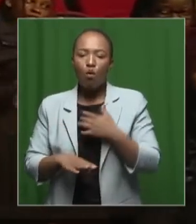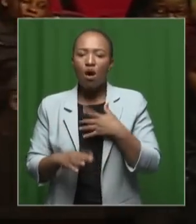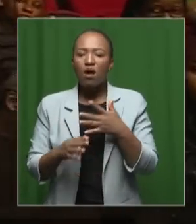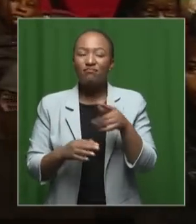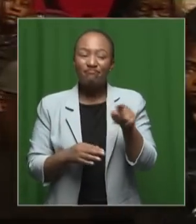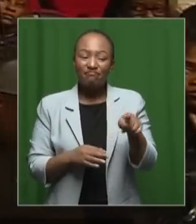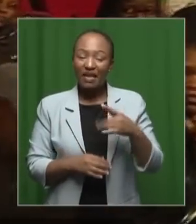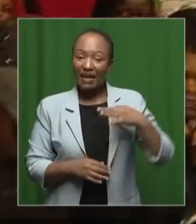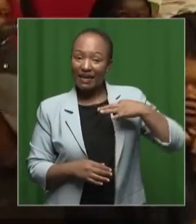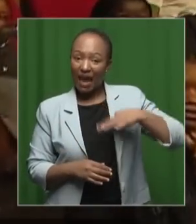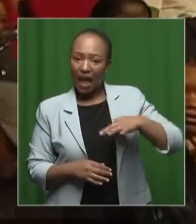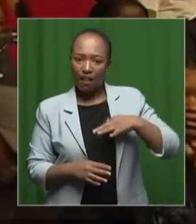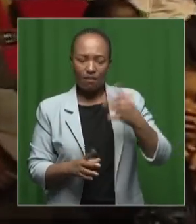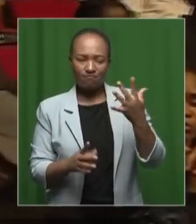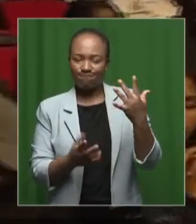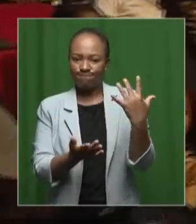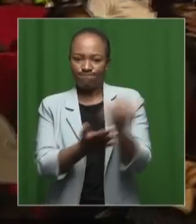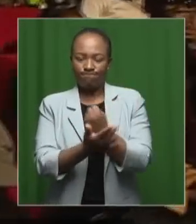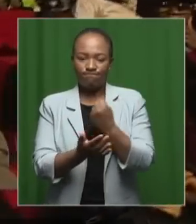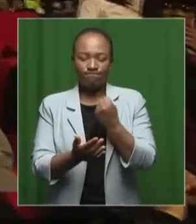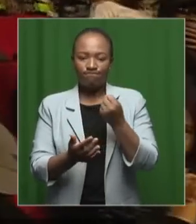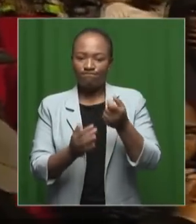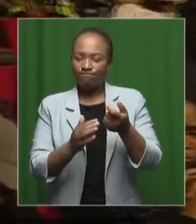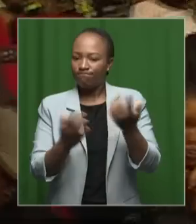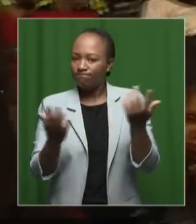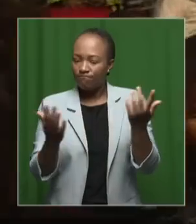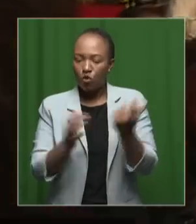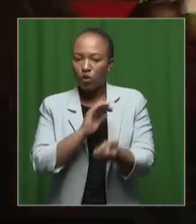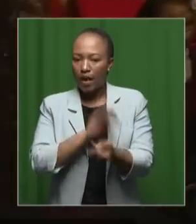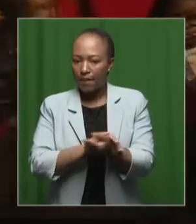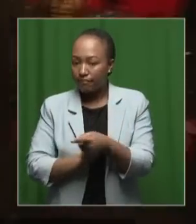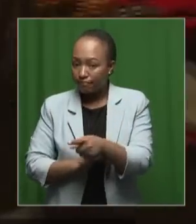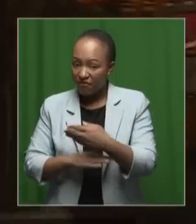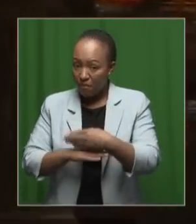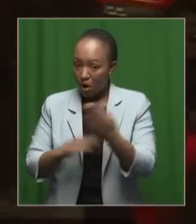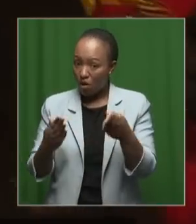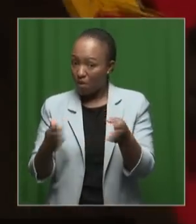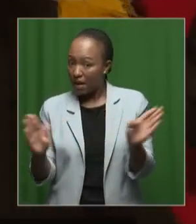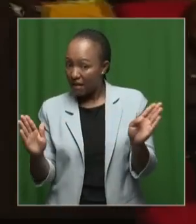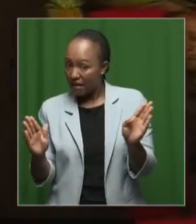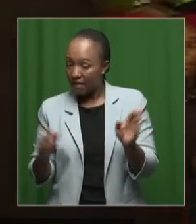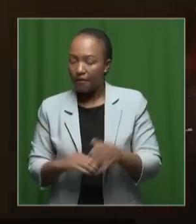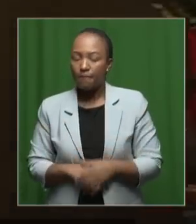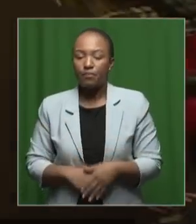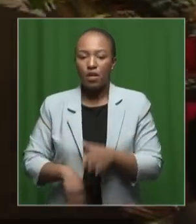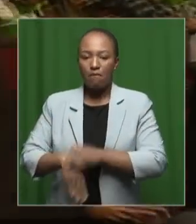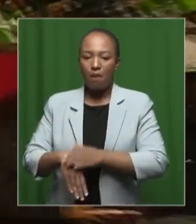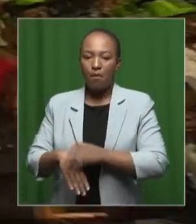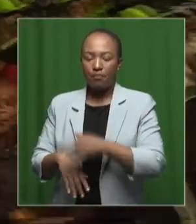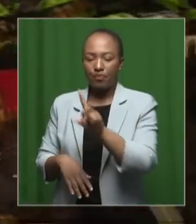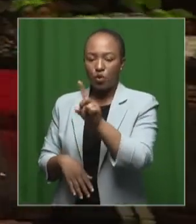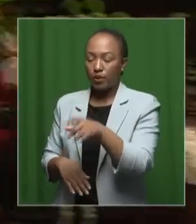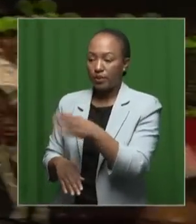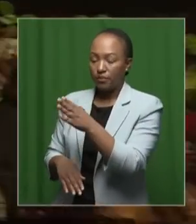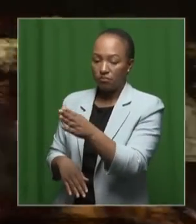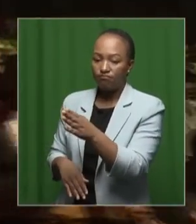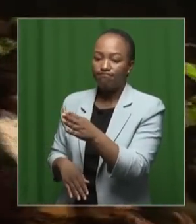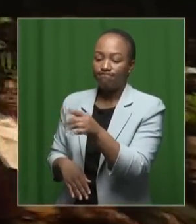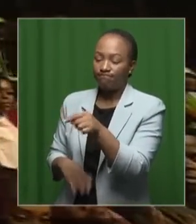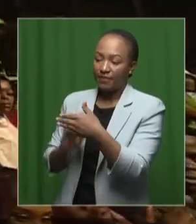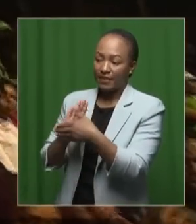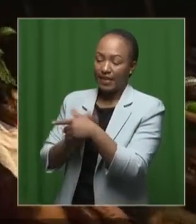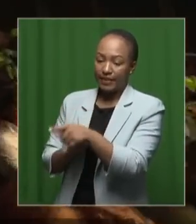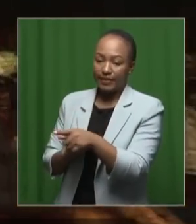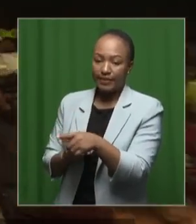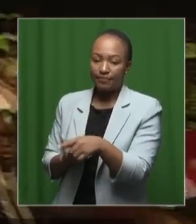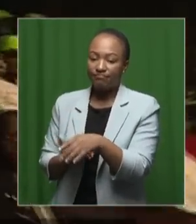happen if borders are being open now? Right. Thank you very much indeed. Let's get one more question on this side, then I'll go down.